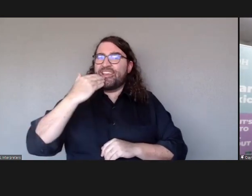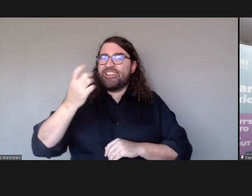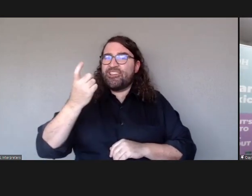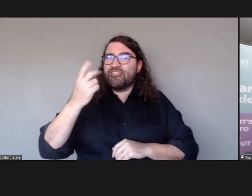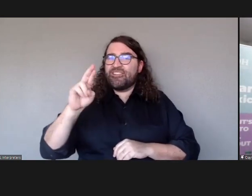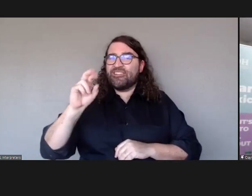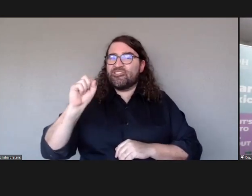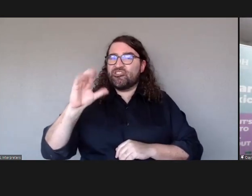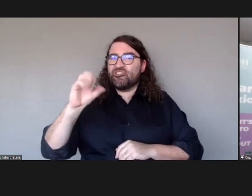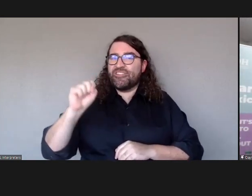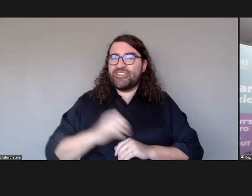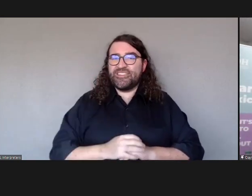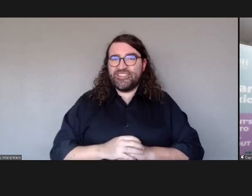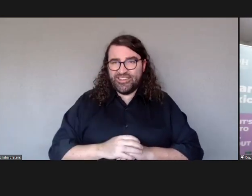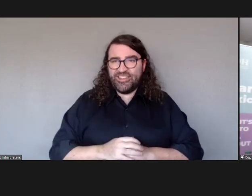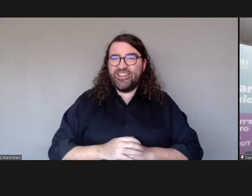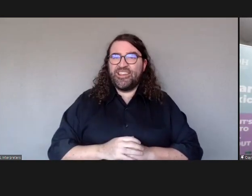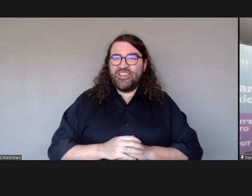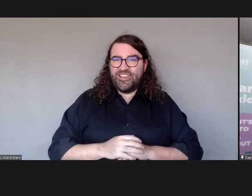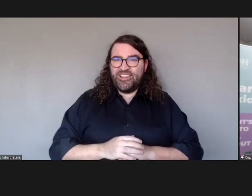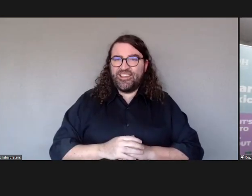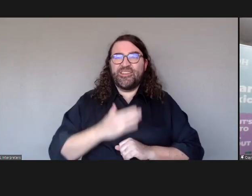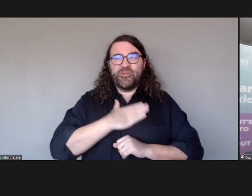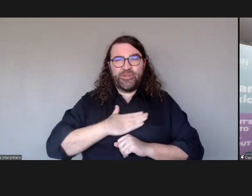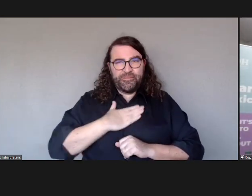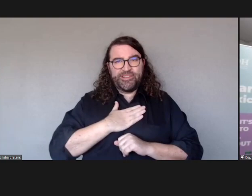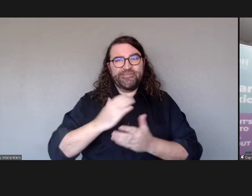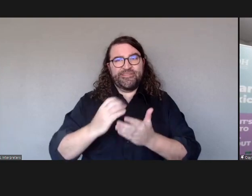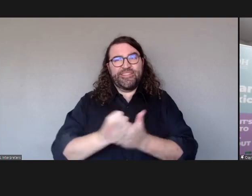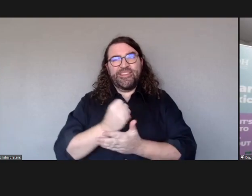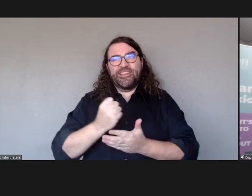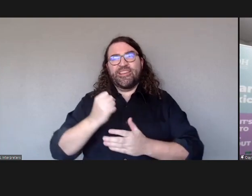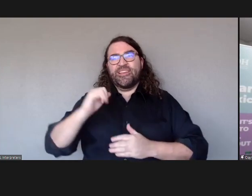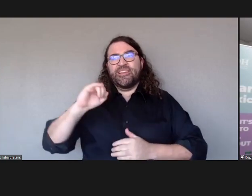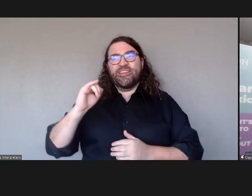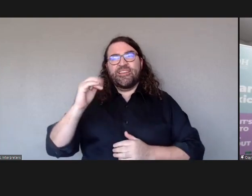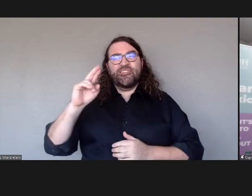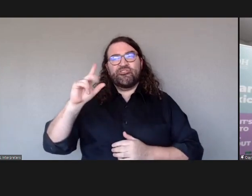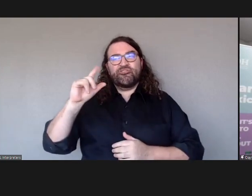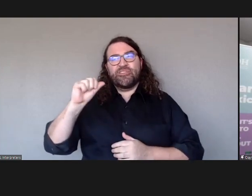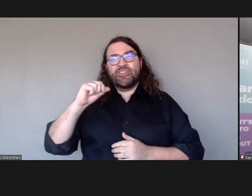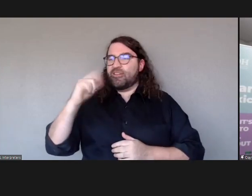and Dr. Ross, for giving us a chance to ask some questions. I just following up on the